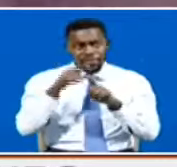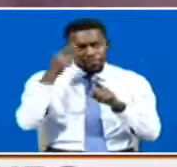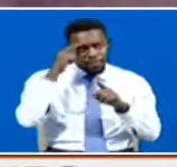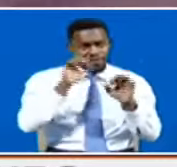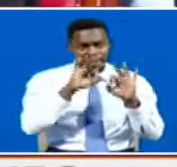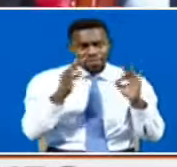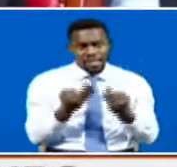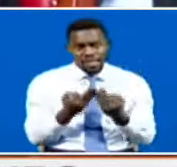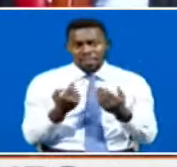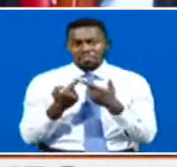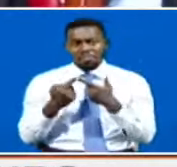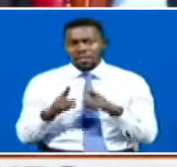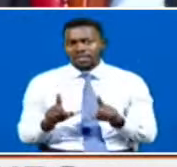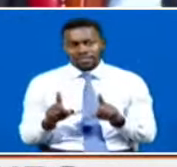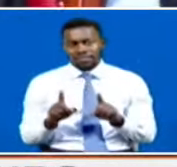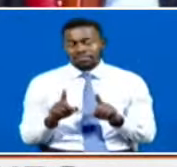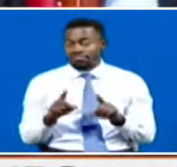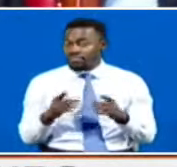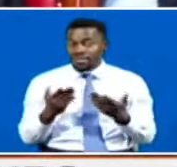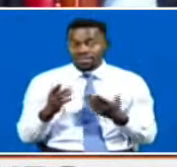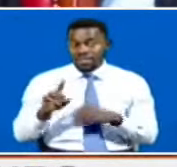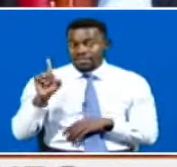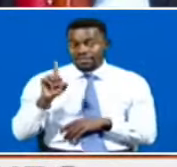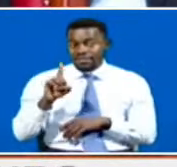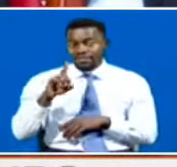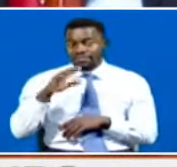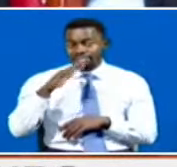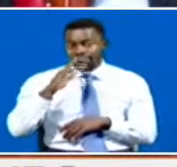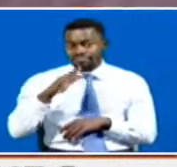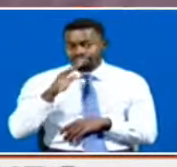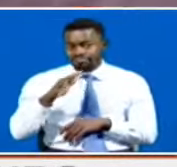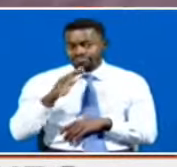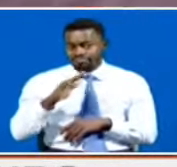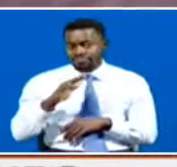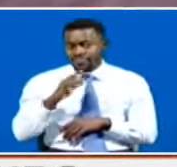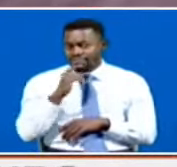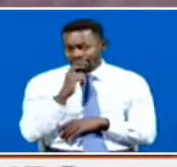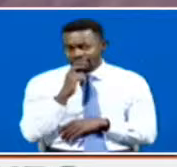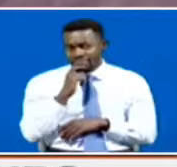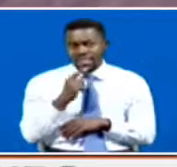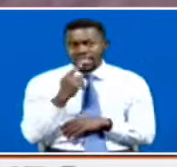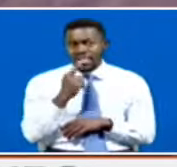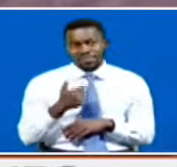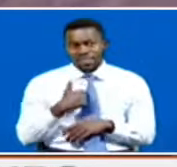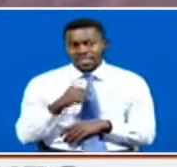family. But he spoke in a certain tone that would suggest that, my son,